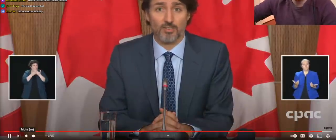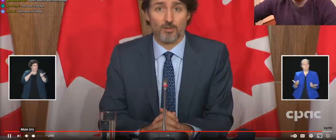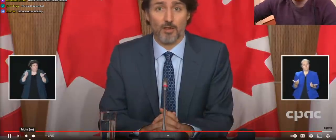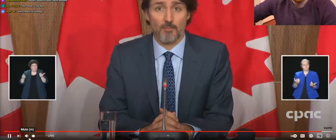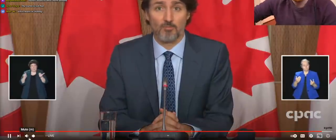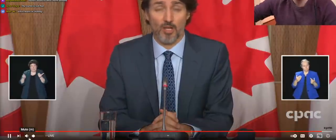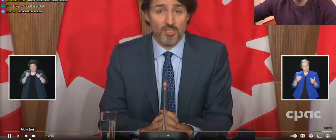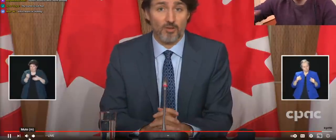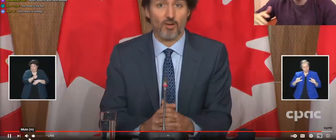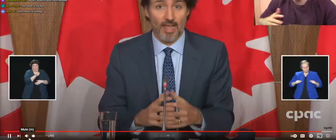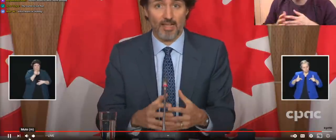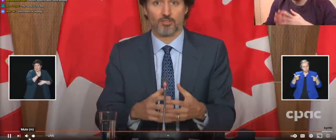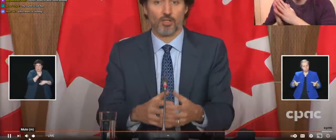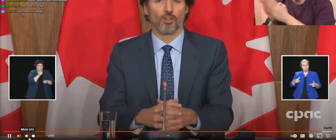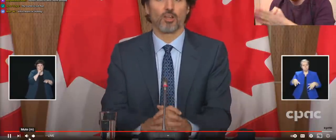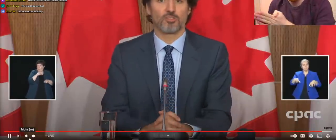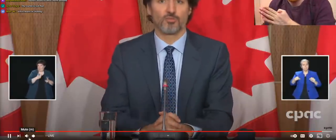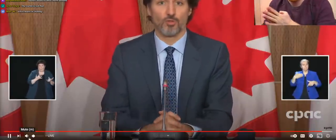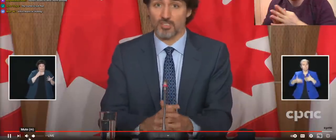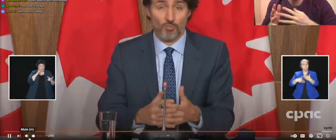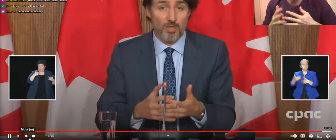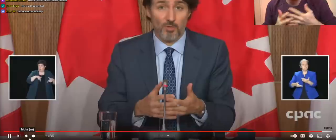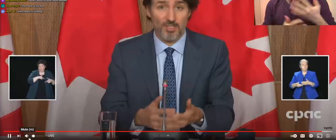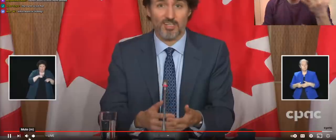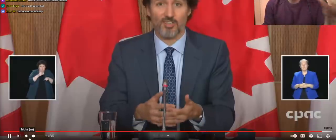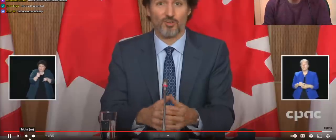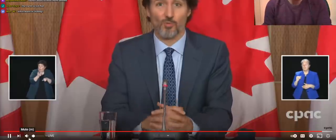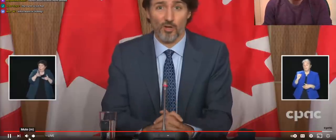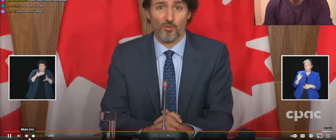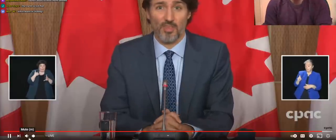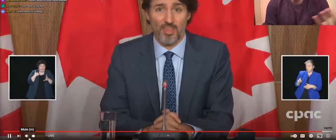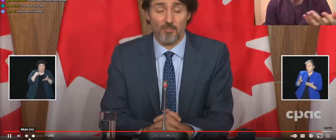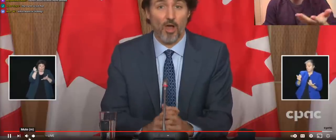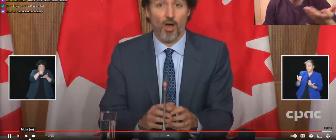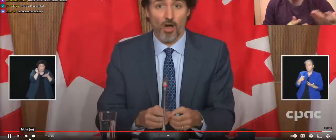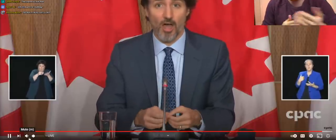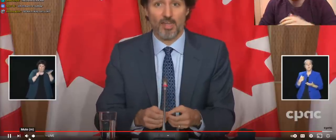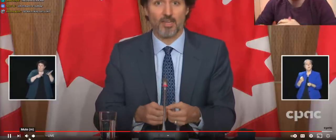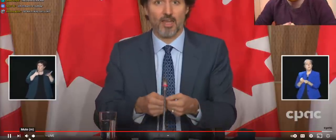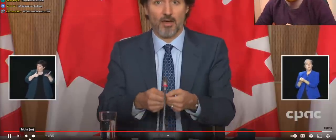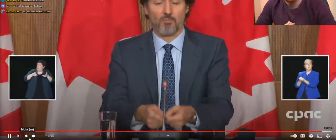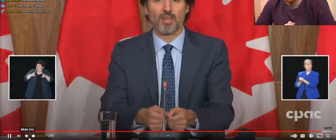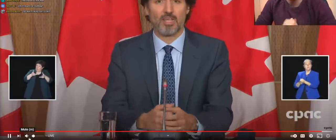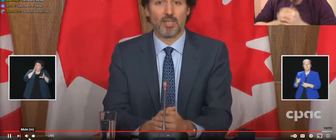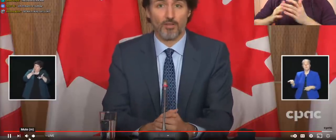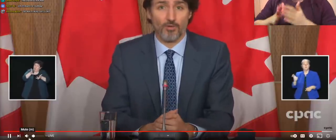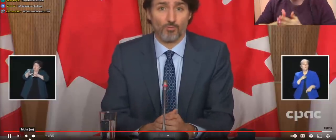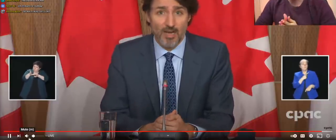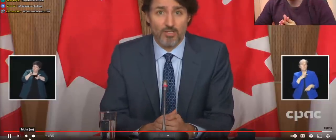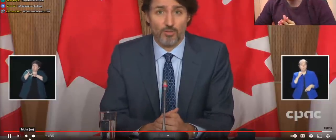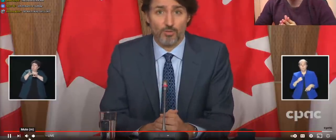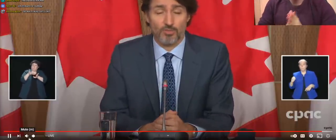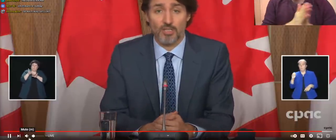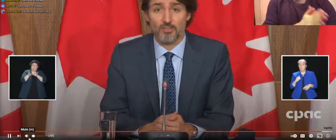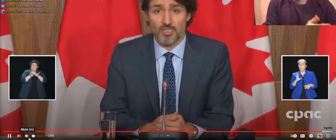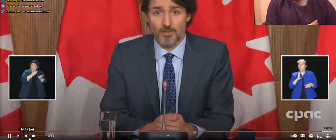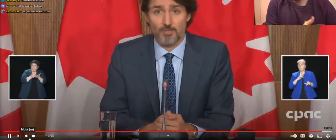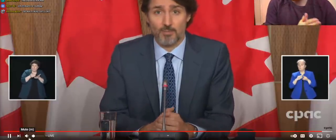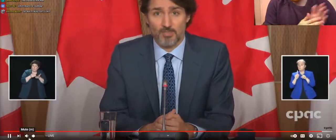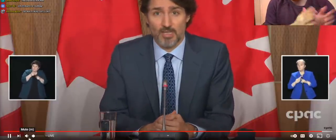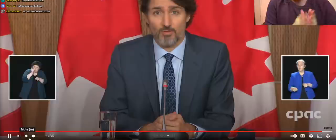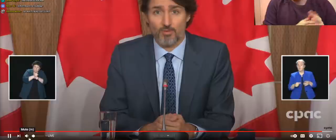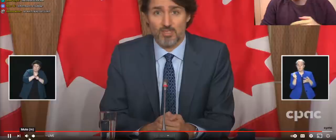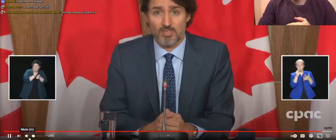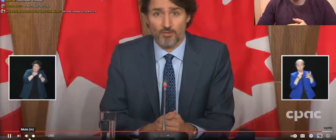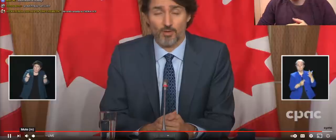A new implementation act has been brought forward in the House of Commons to bring in into effect some of the measures inside of the budget. Which measures? Who's going